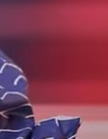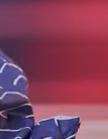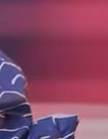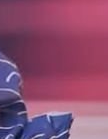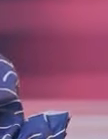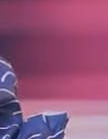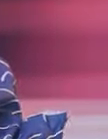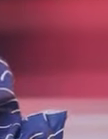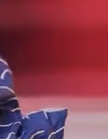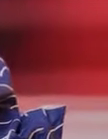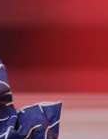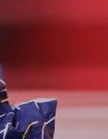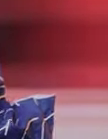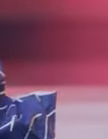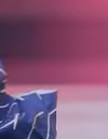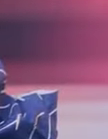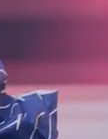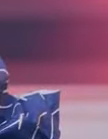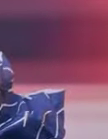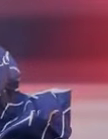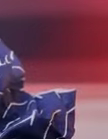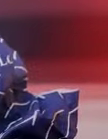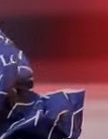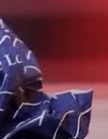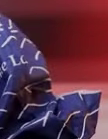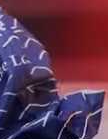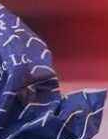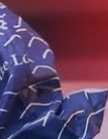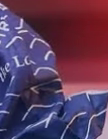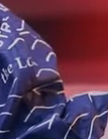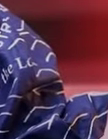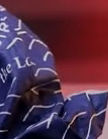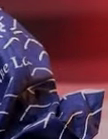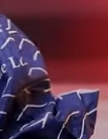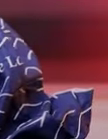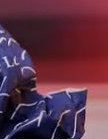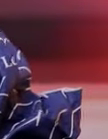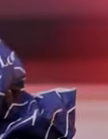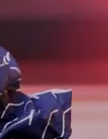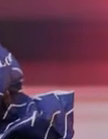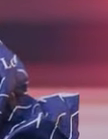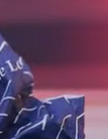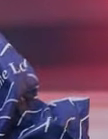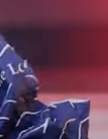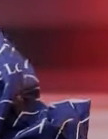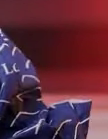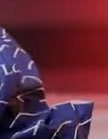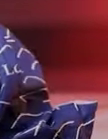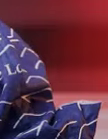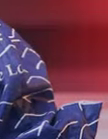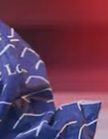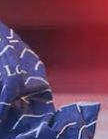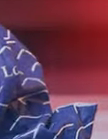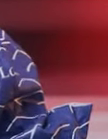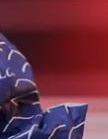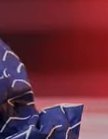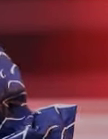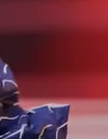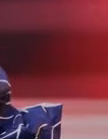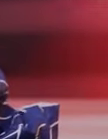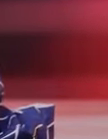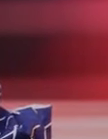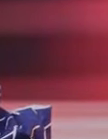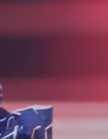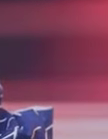others. This is Christocentric. We have a lot of Apostle Eric Nyamekye's message on our platform.